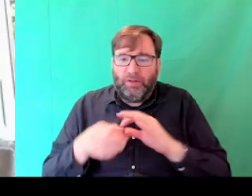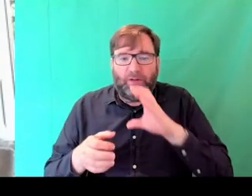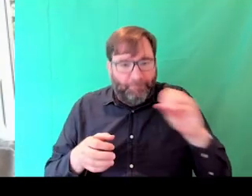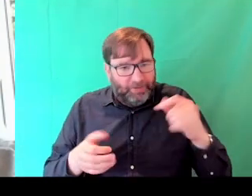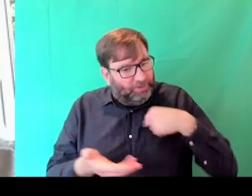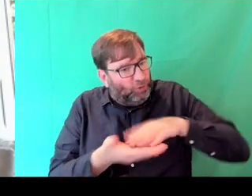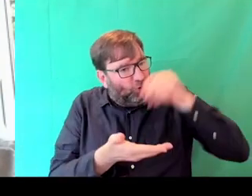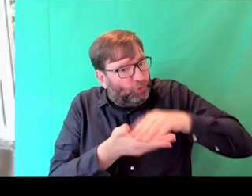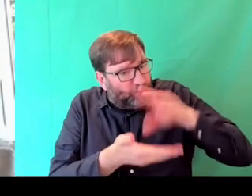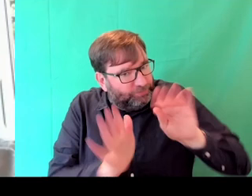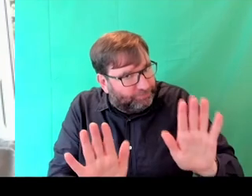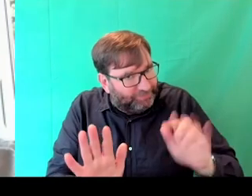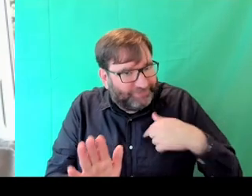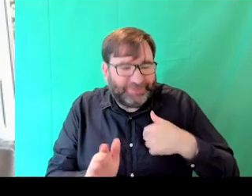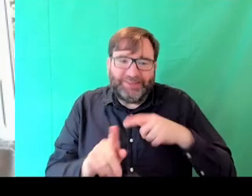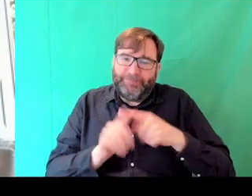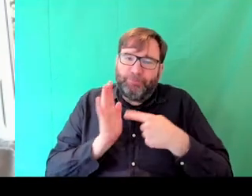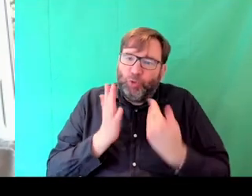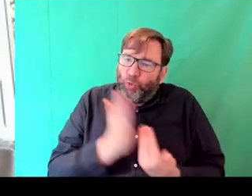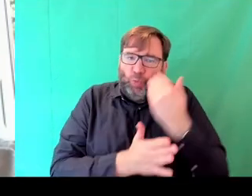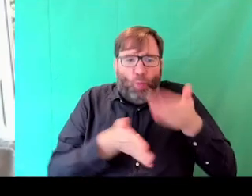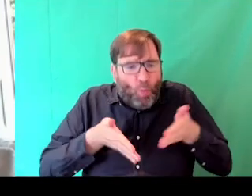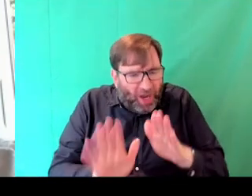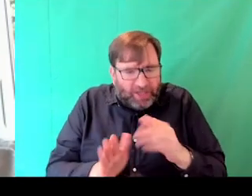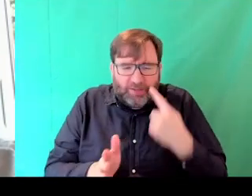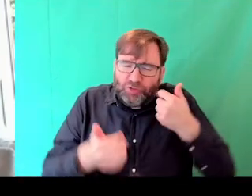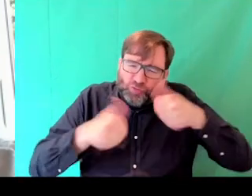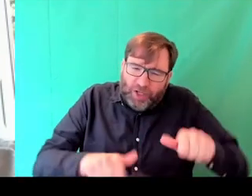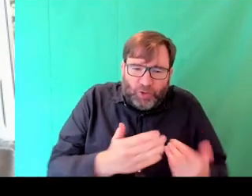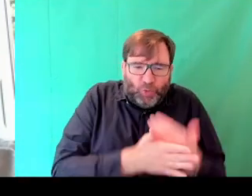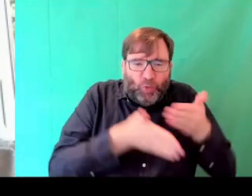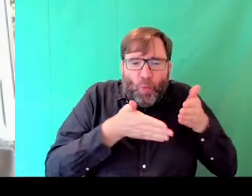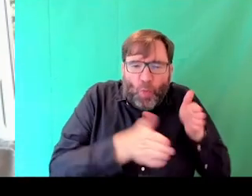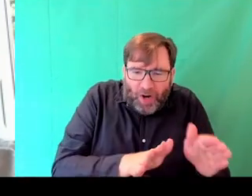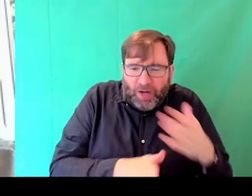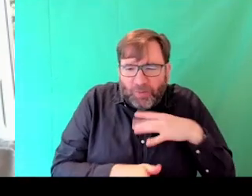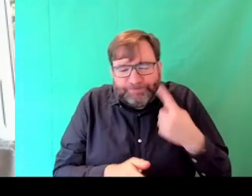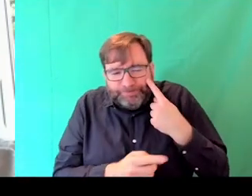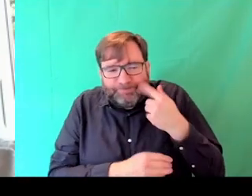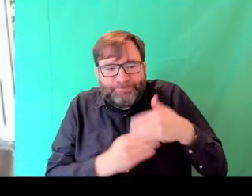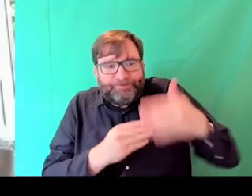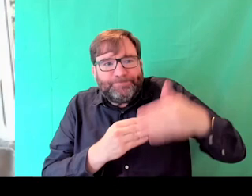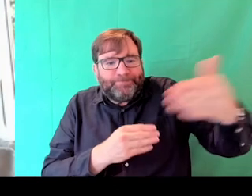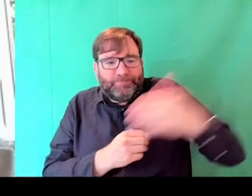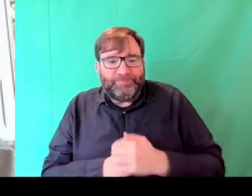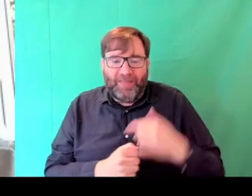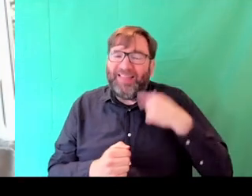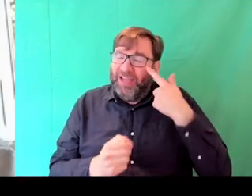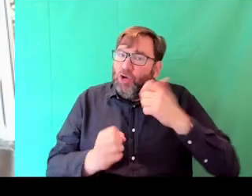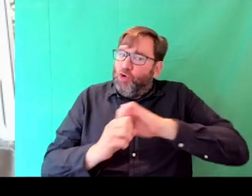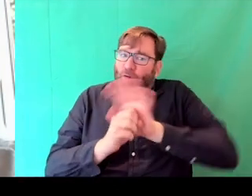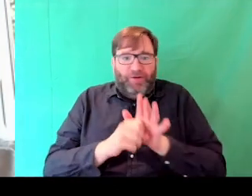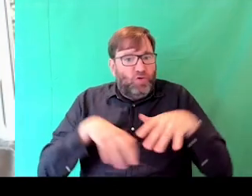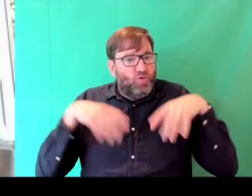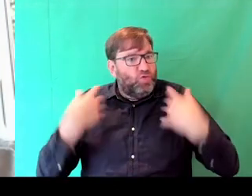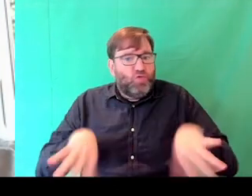to do. So I think that there's been so many phenomenal pieces of just like sound bites from this panel that I'm going to take back with